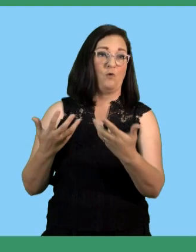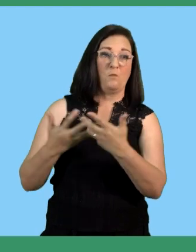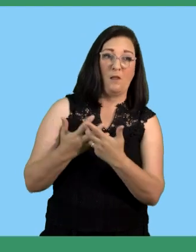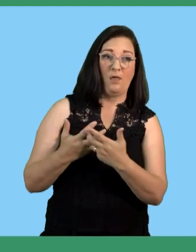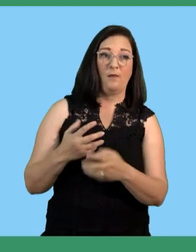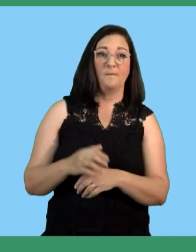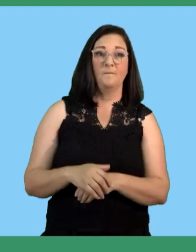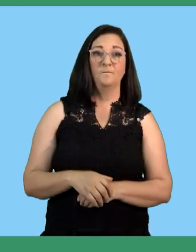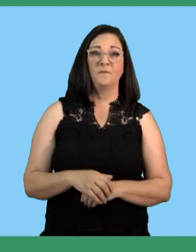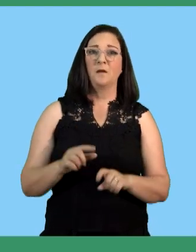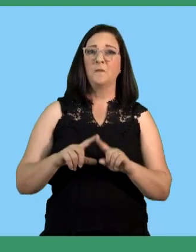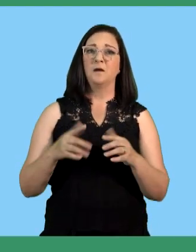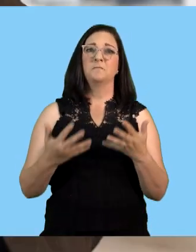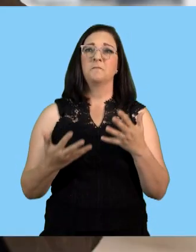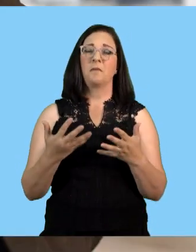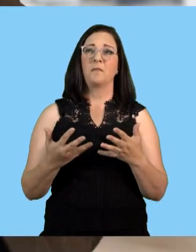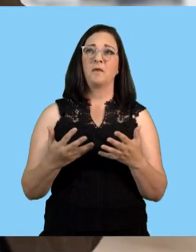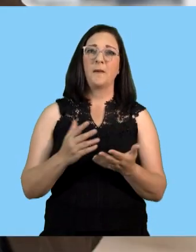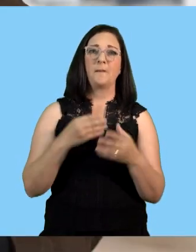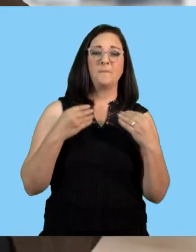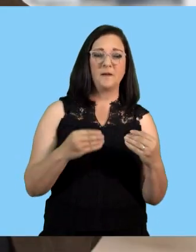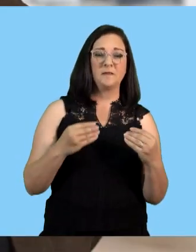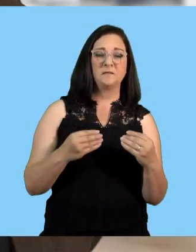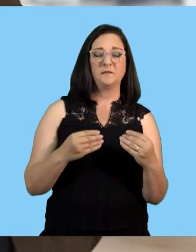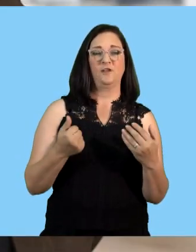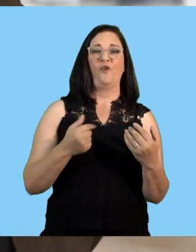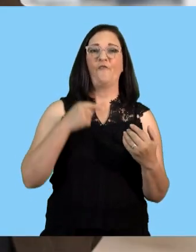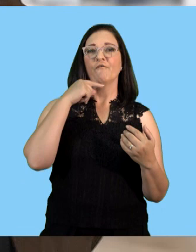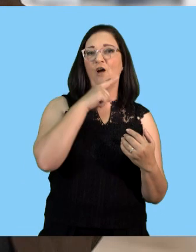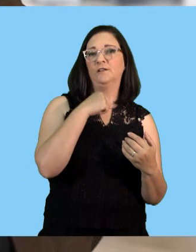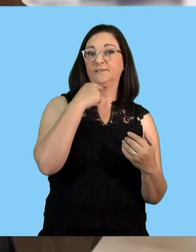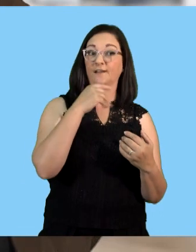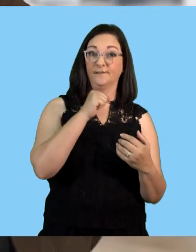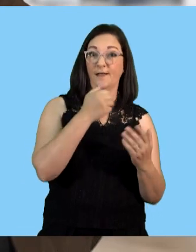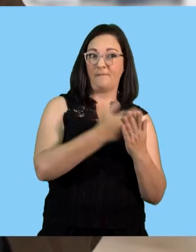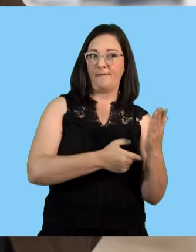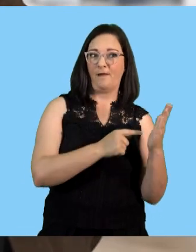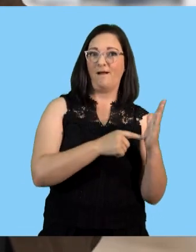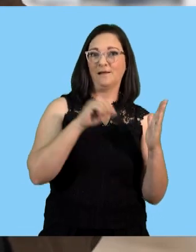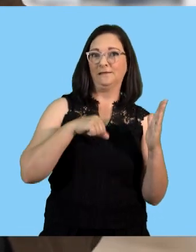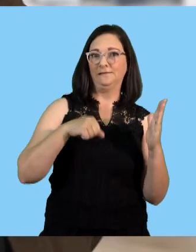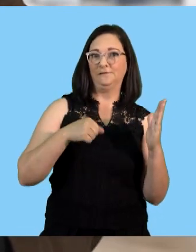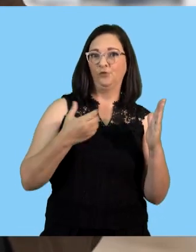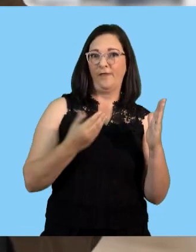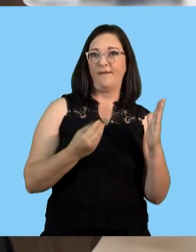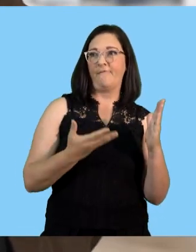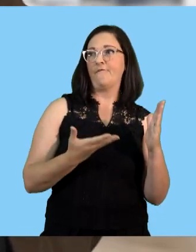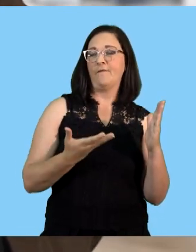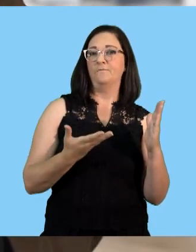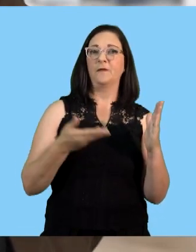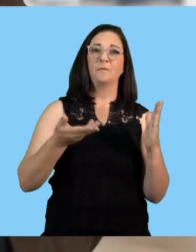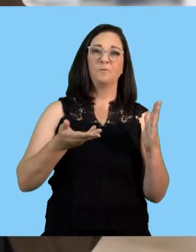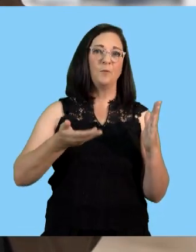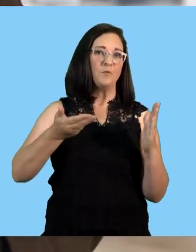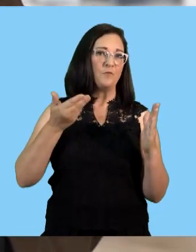is fronting? Some of the businesses, they like to falsify the information. You are lying. On paper, you are saying you've